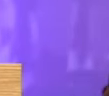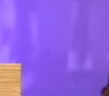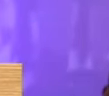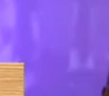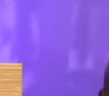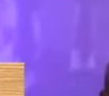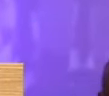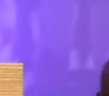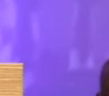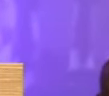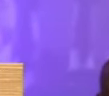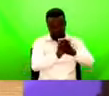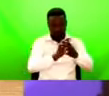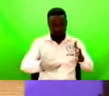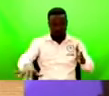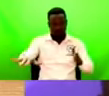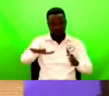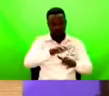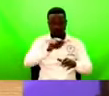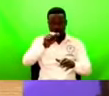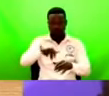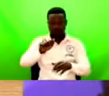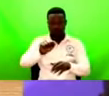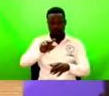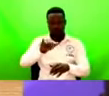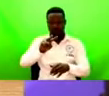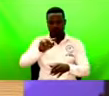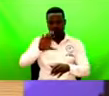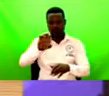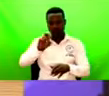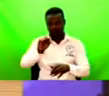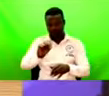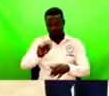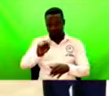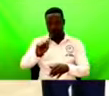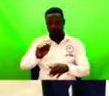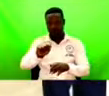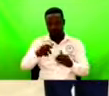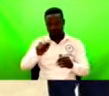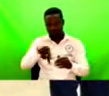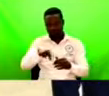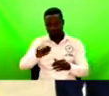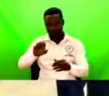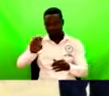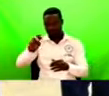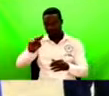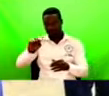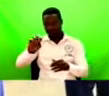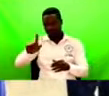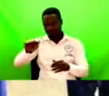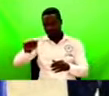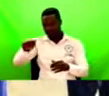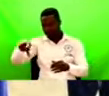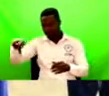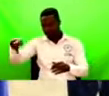you, Apostle Vincent Nanani Dente, Apostle Emmanuel Apia,